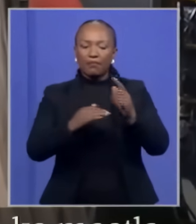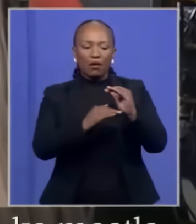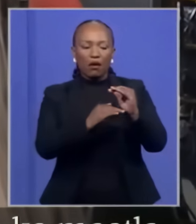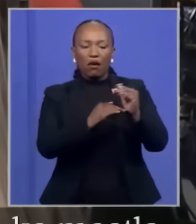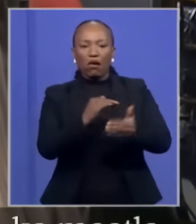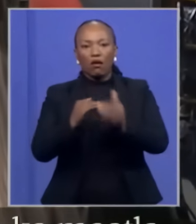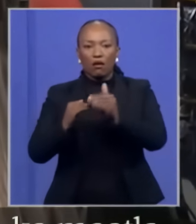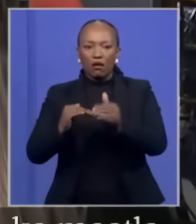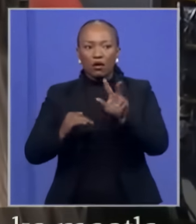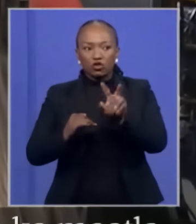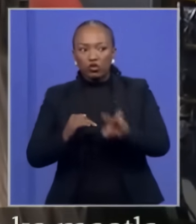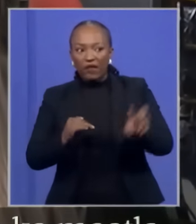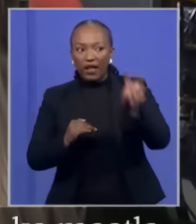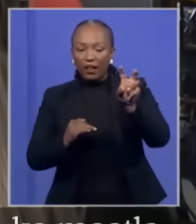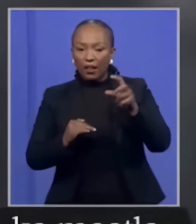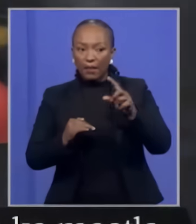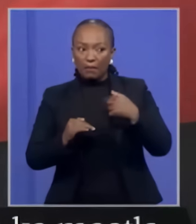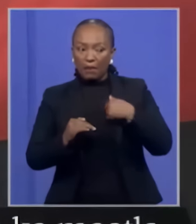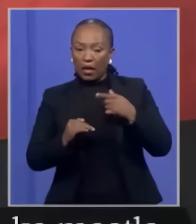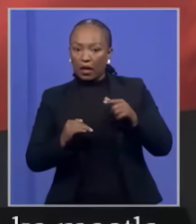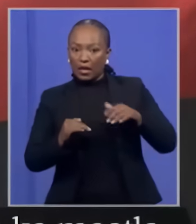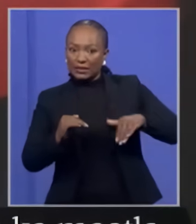I'm very fussy about the changing rooms.